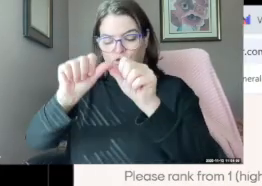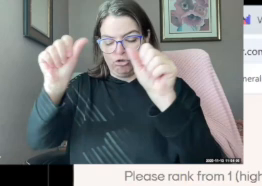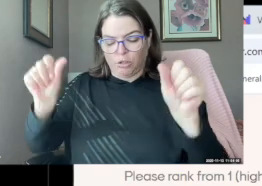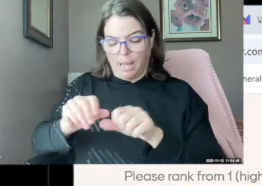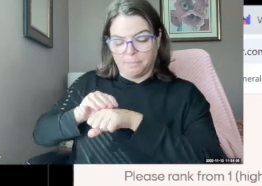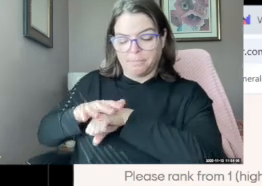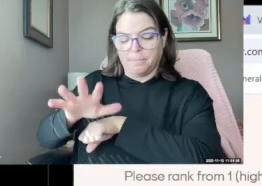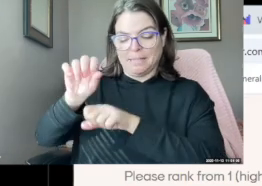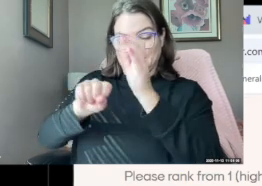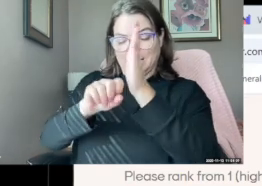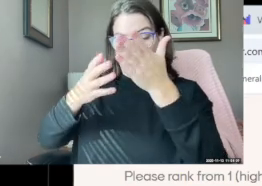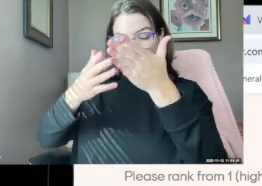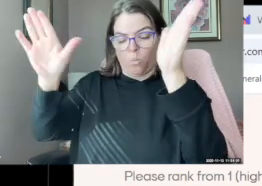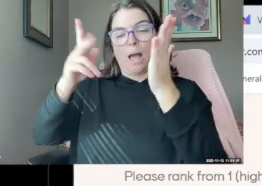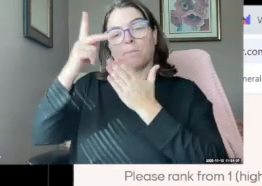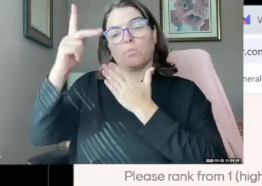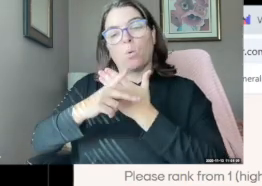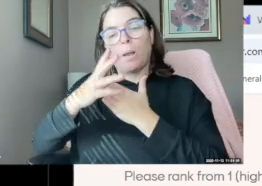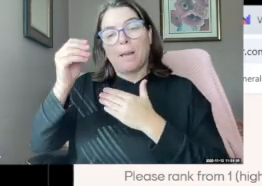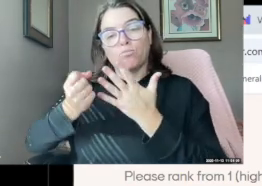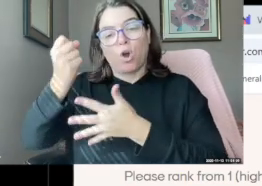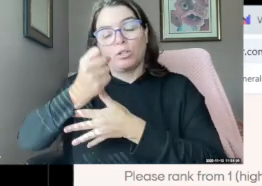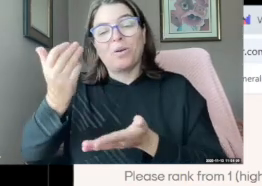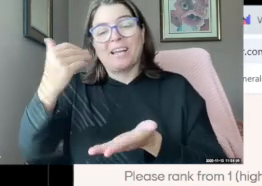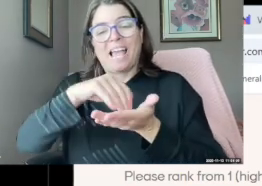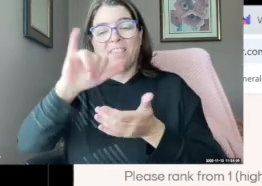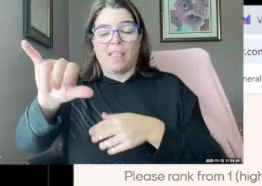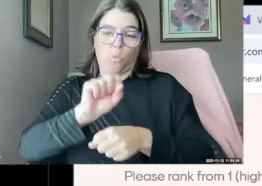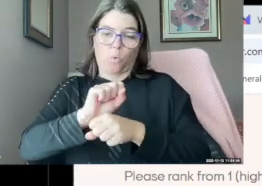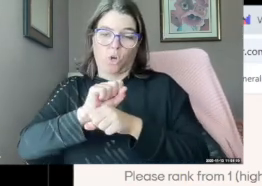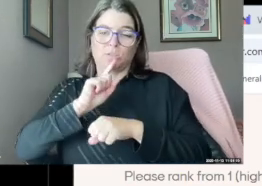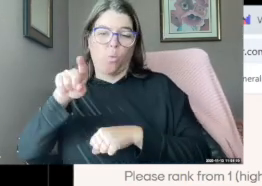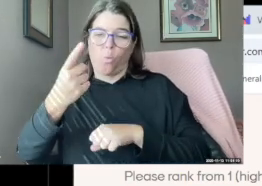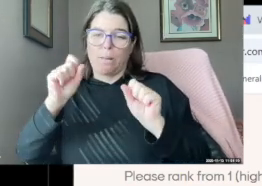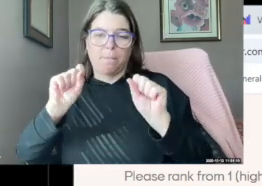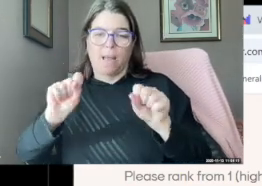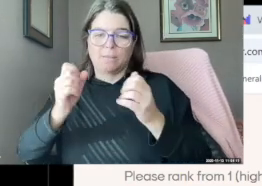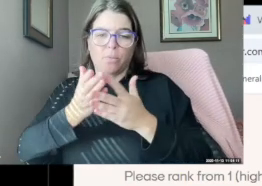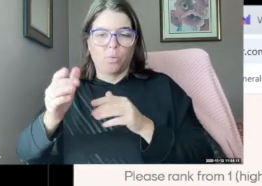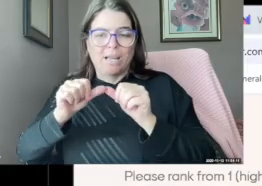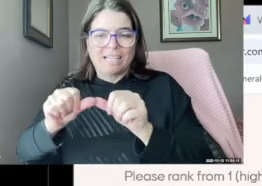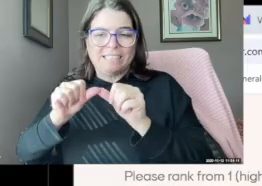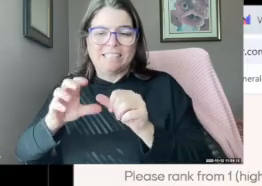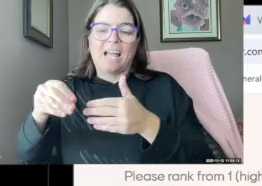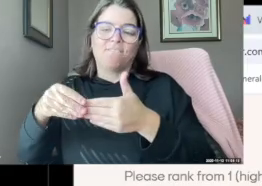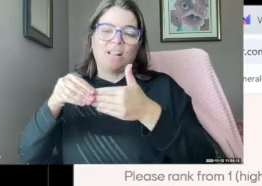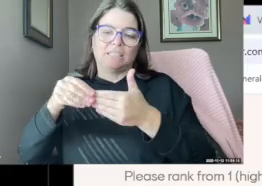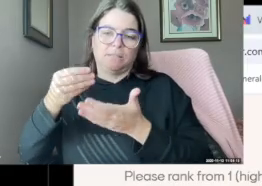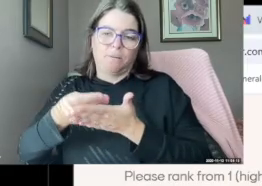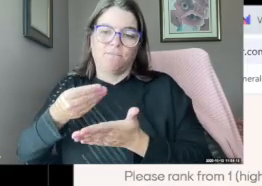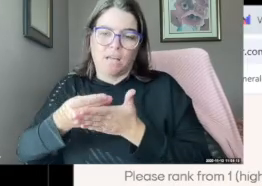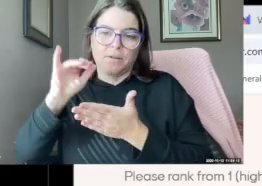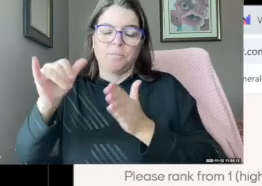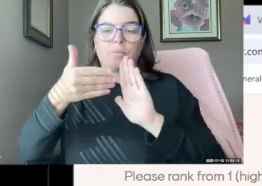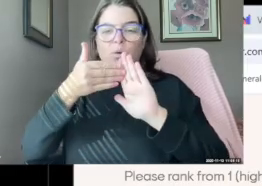how these equitable and community-driven clean mobility projects can really shape and inform statewide programs and